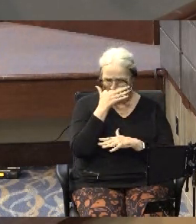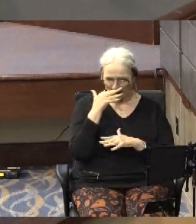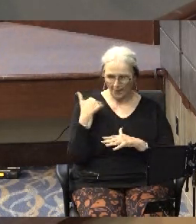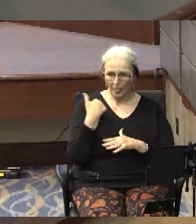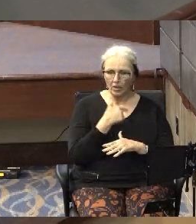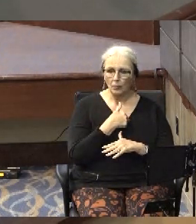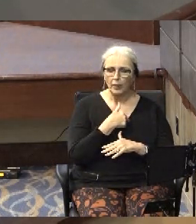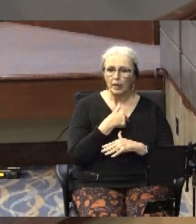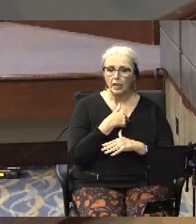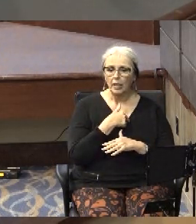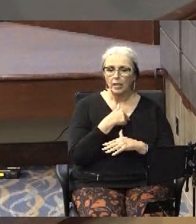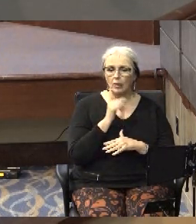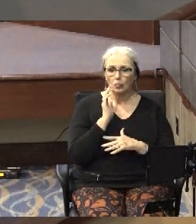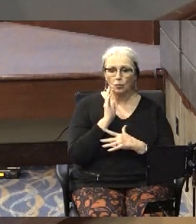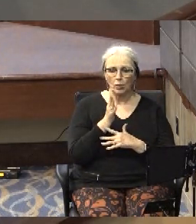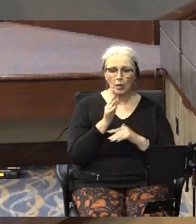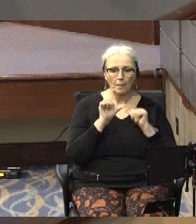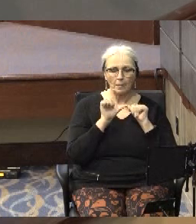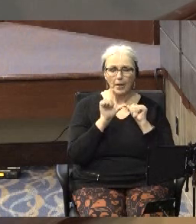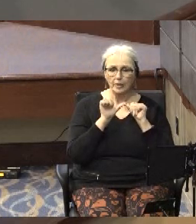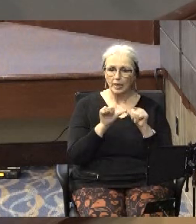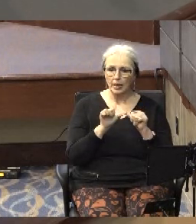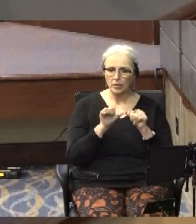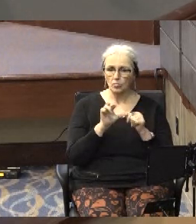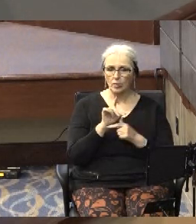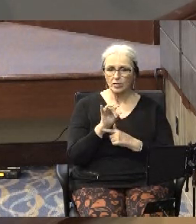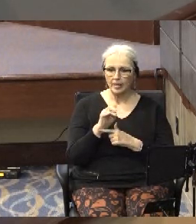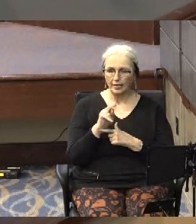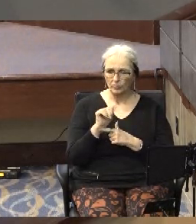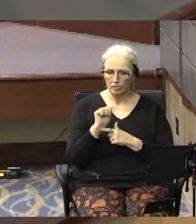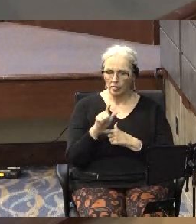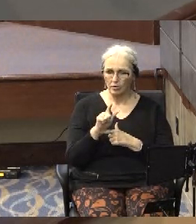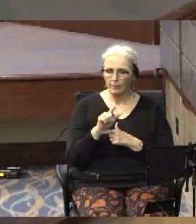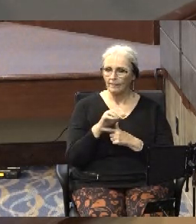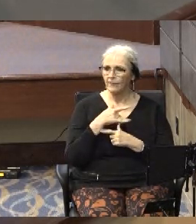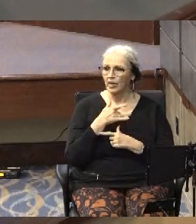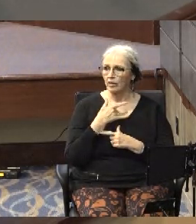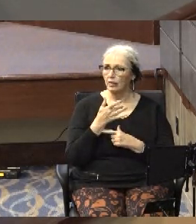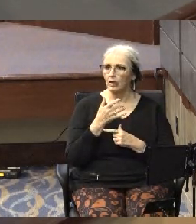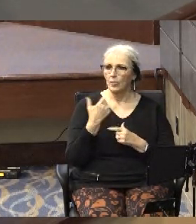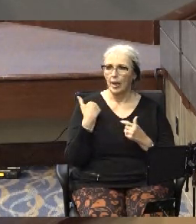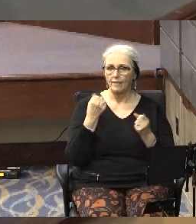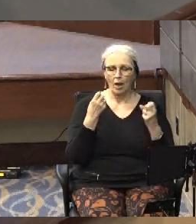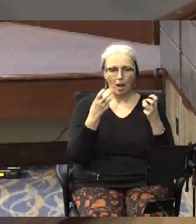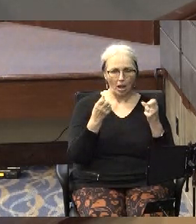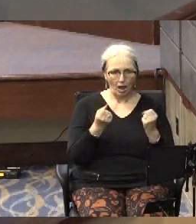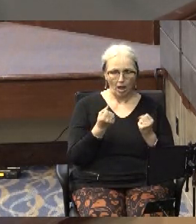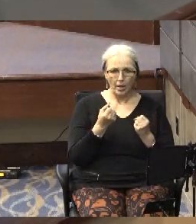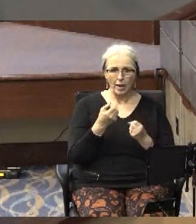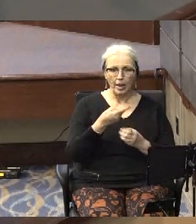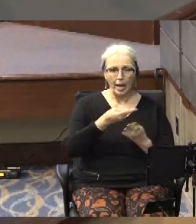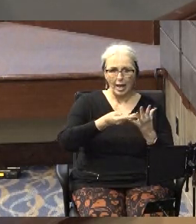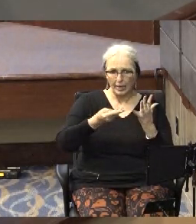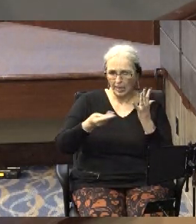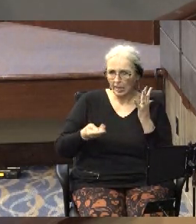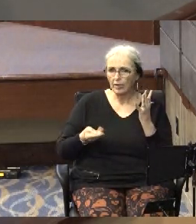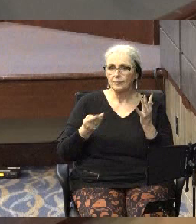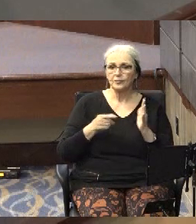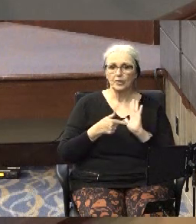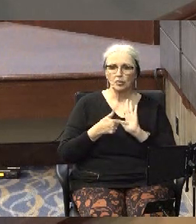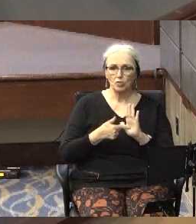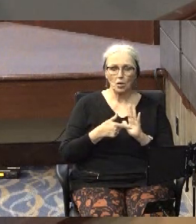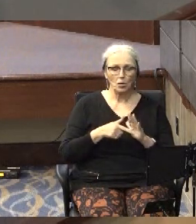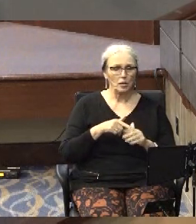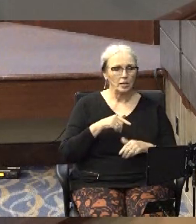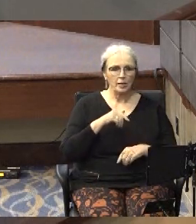are going to maintain the residential fill. We have provided the handouts that basically show that it's going to not